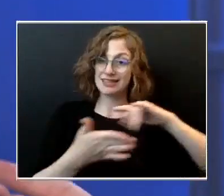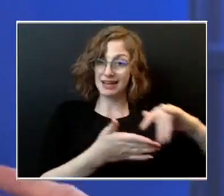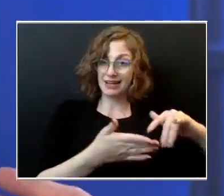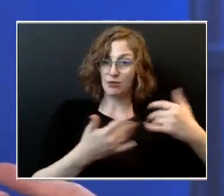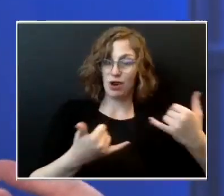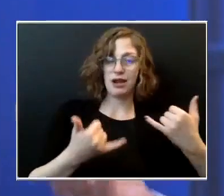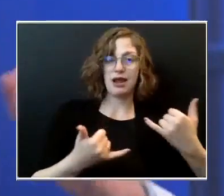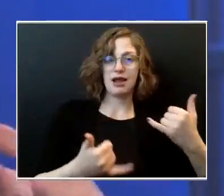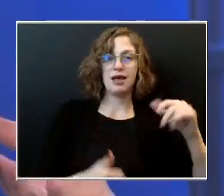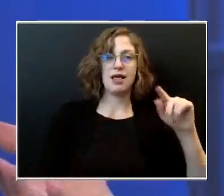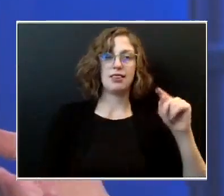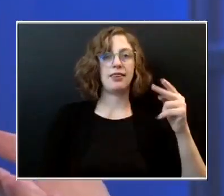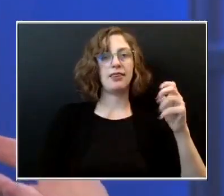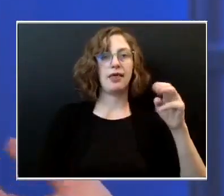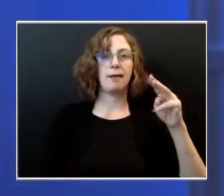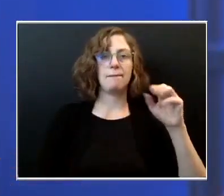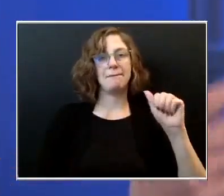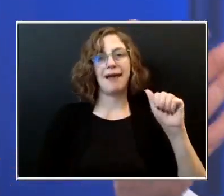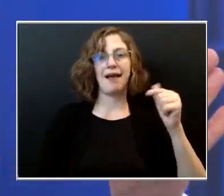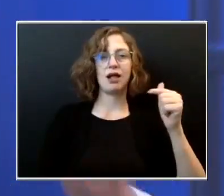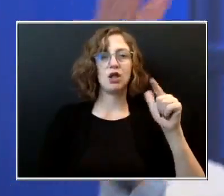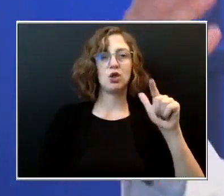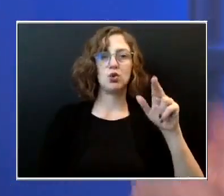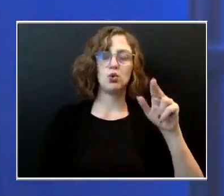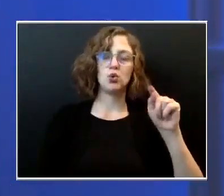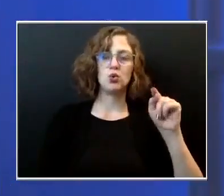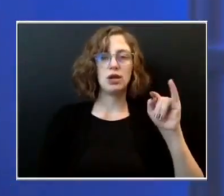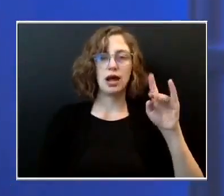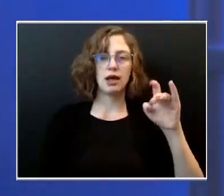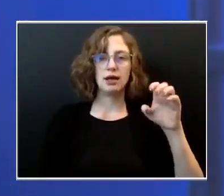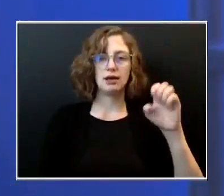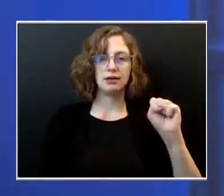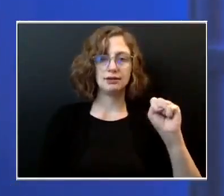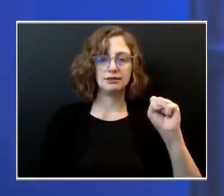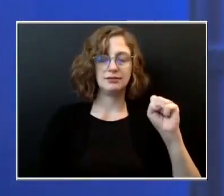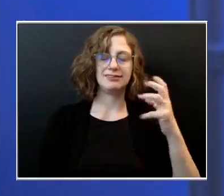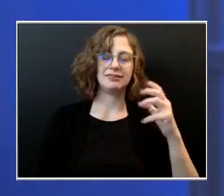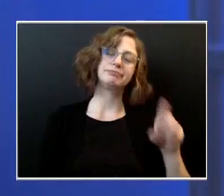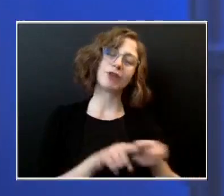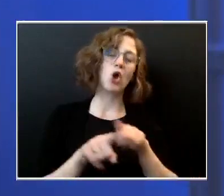semaglutide, also known as Wegovy and Ozempic.